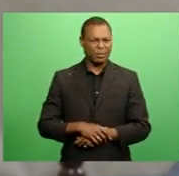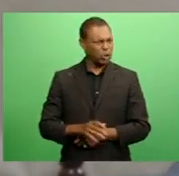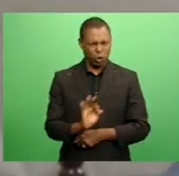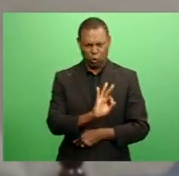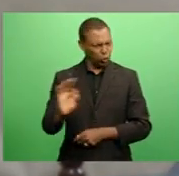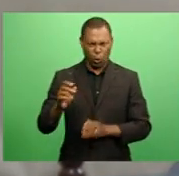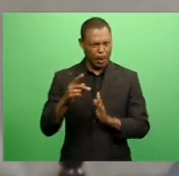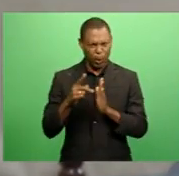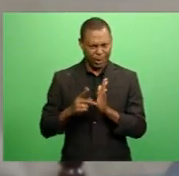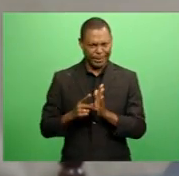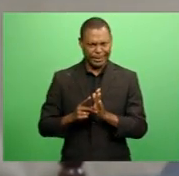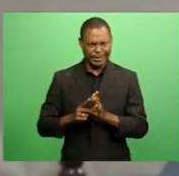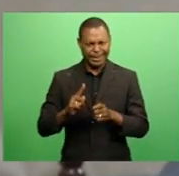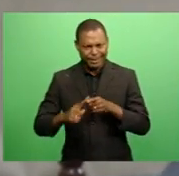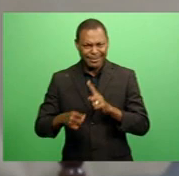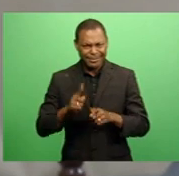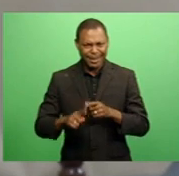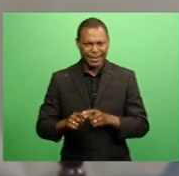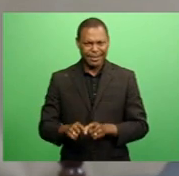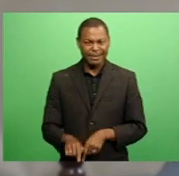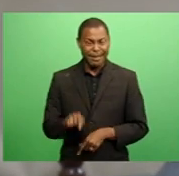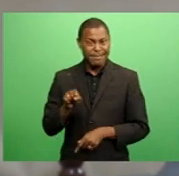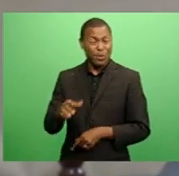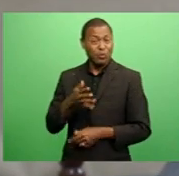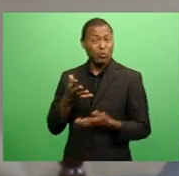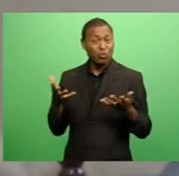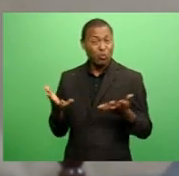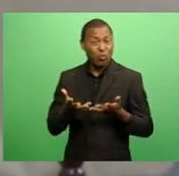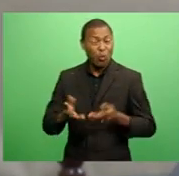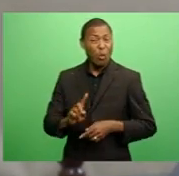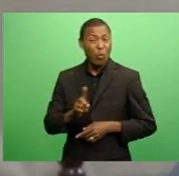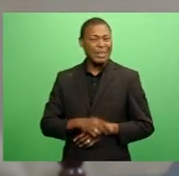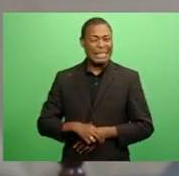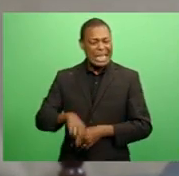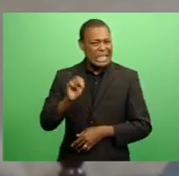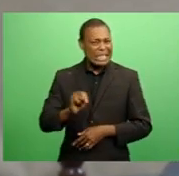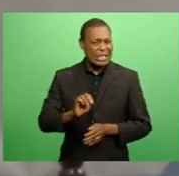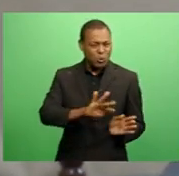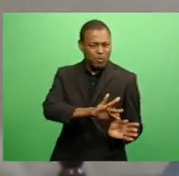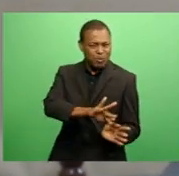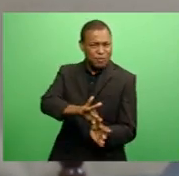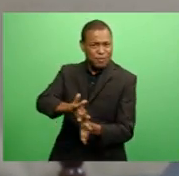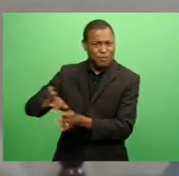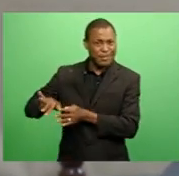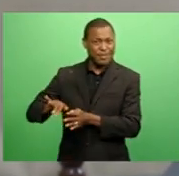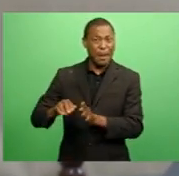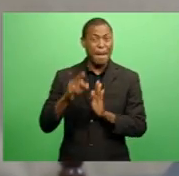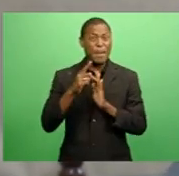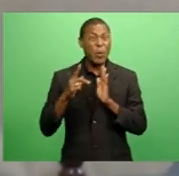exercise. And that is where political parties need to remove the political